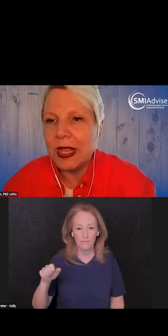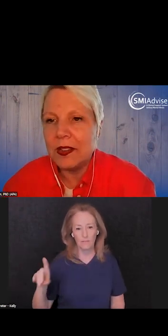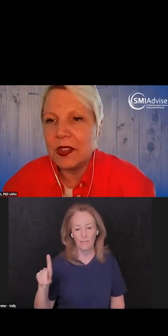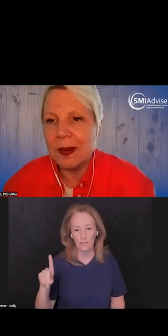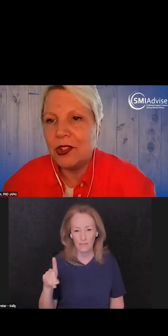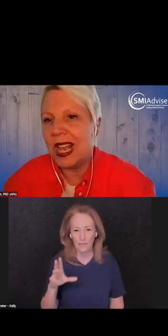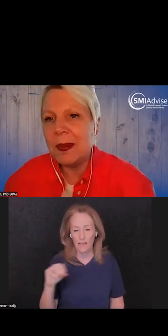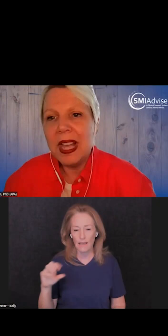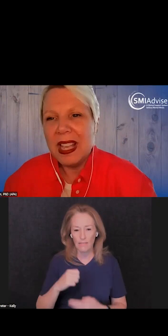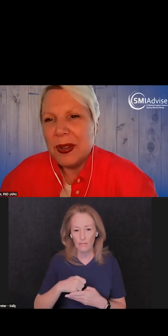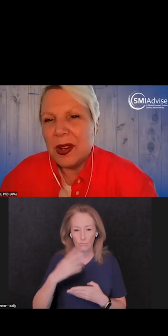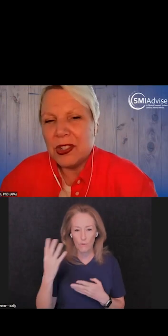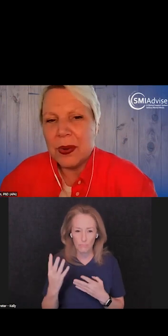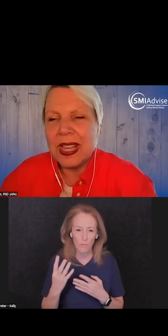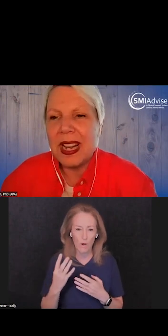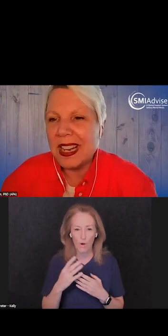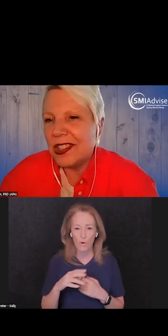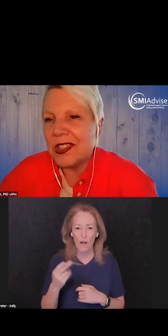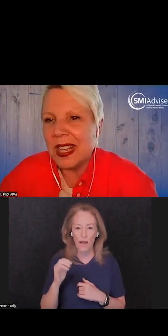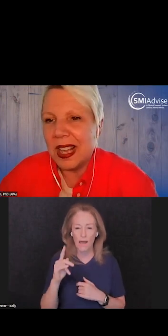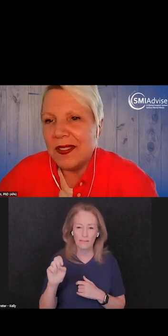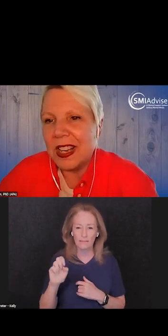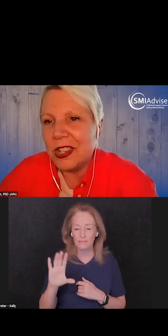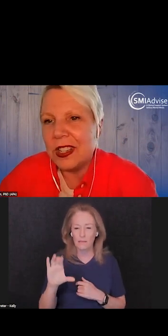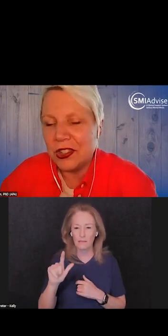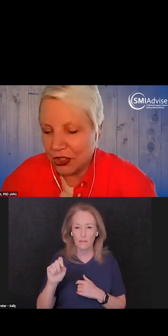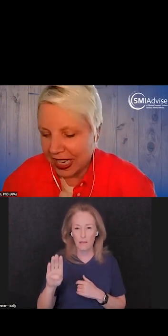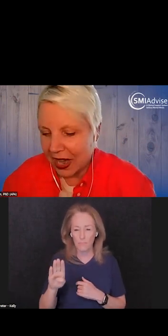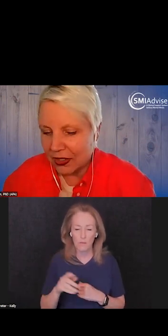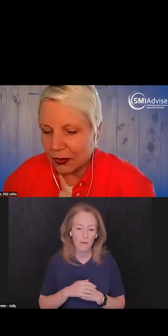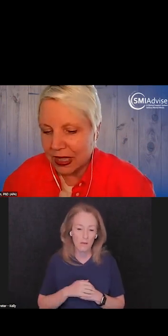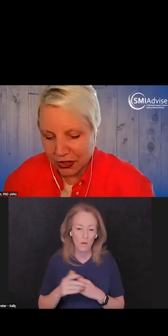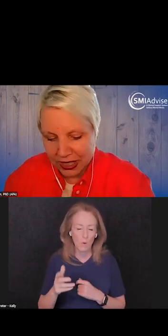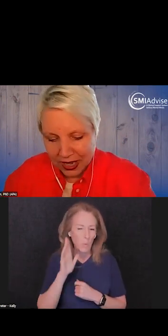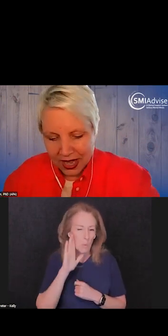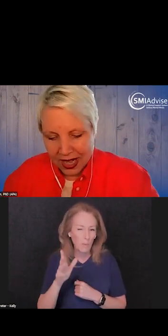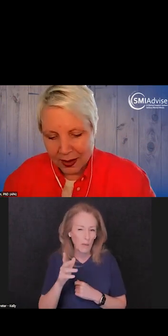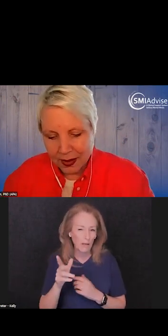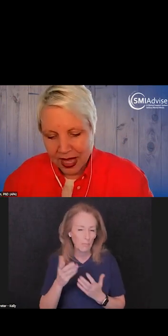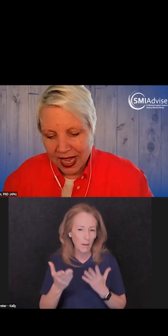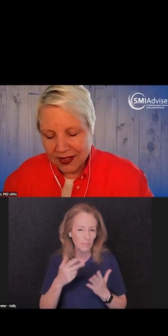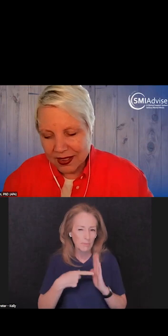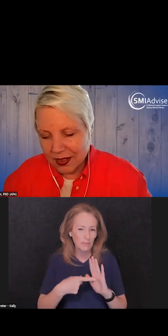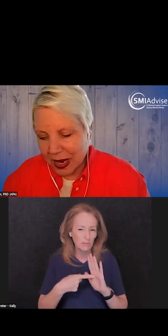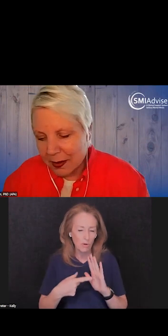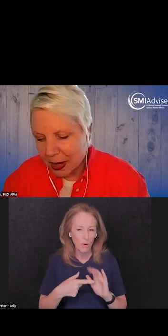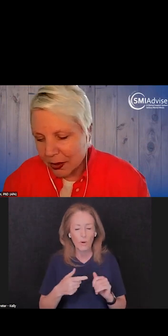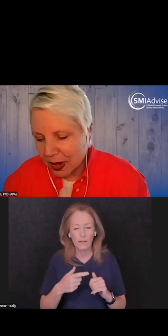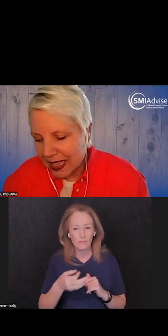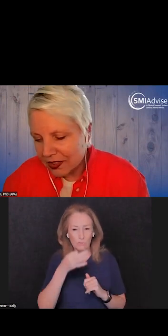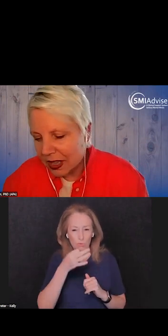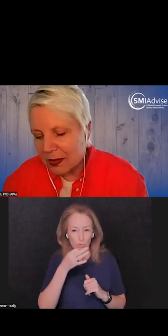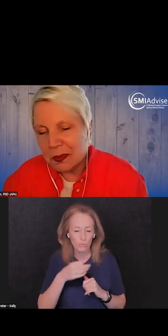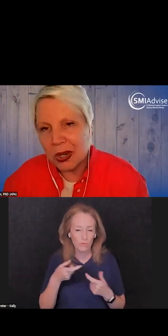next week's jam. If we don't show it then, I just advise you to just check it out. It's really good. And the